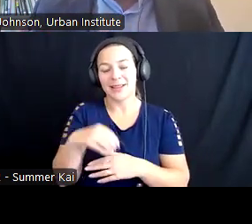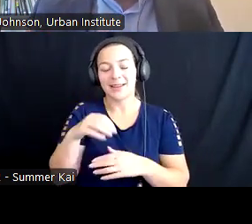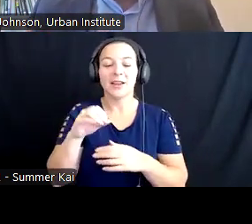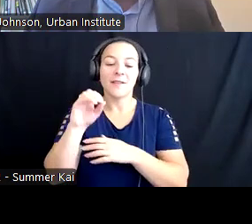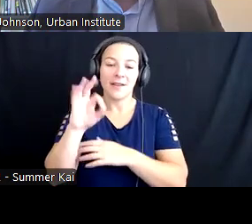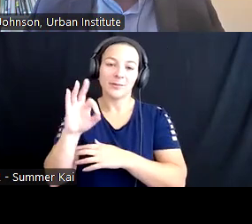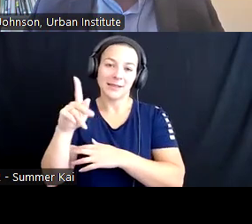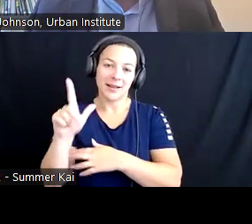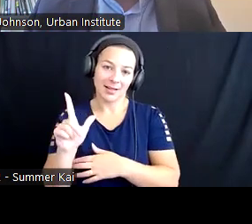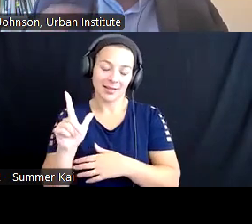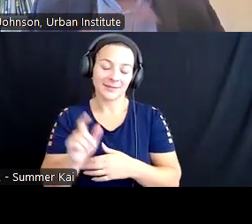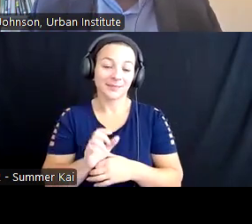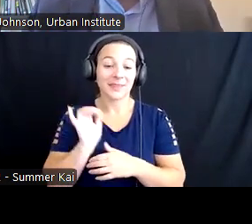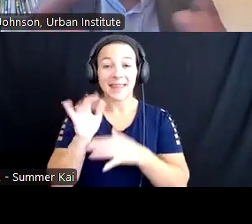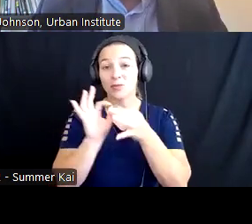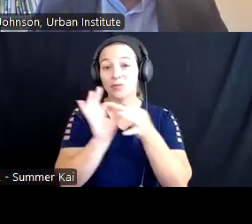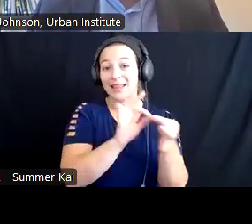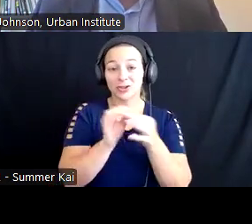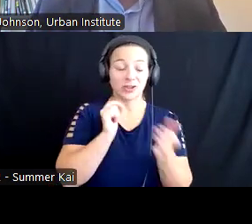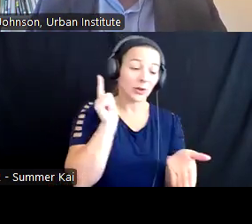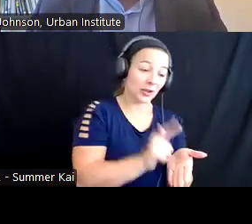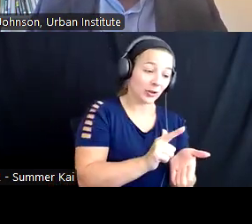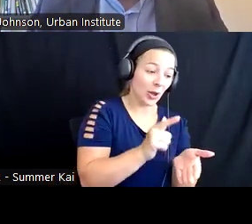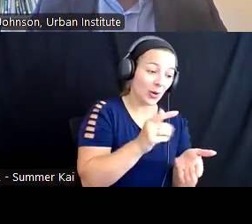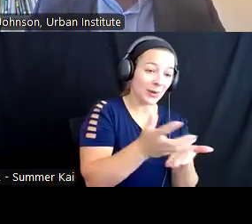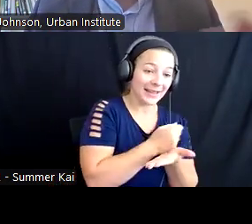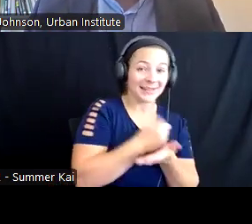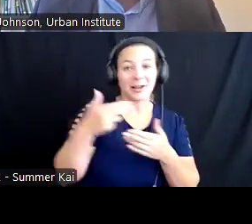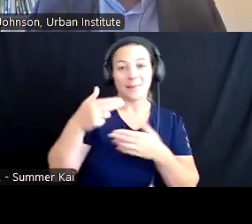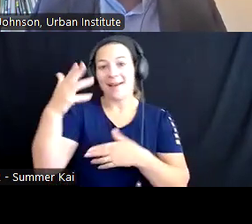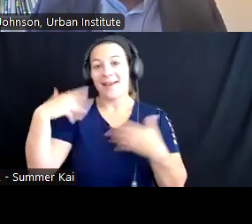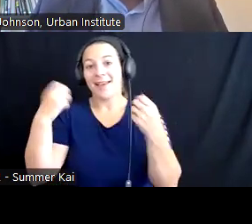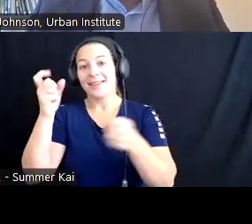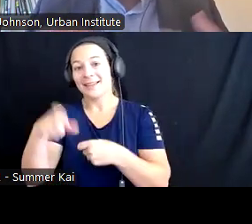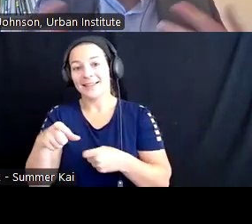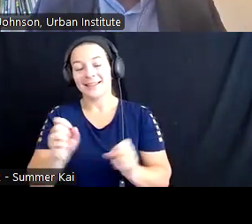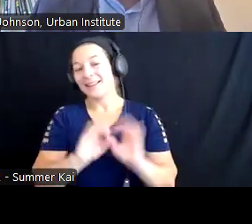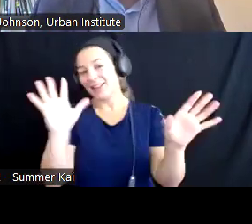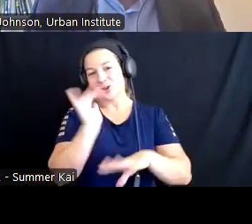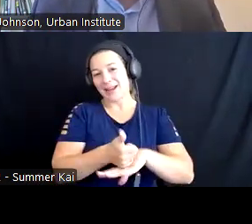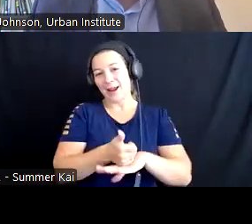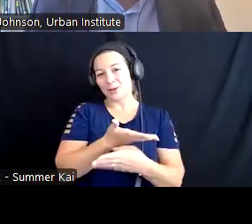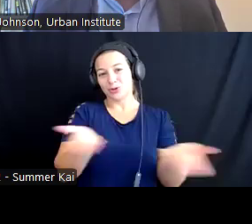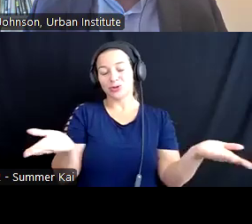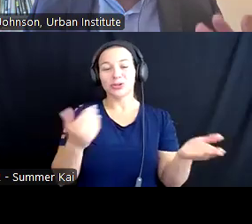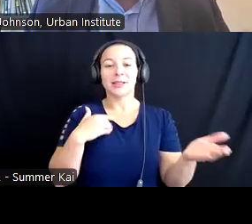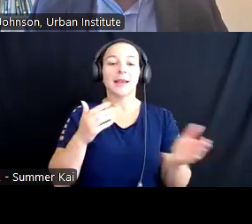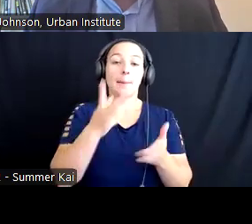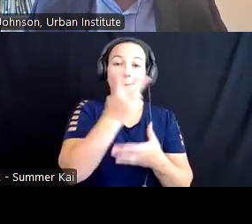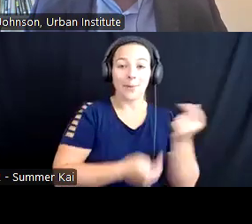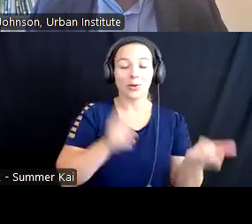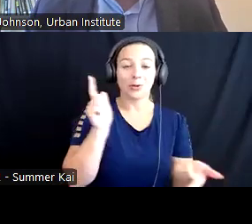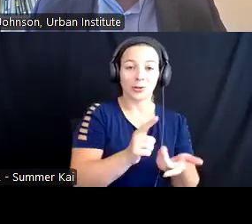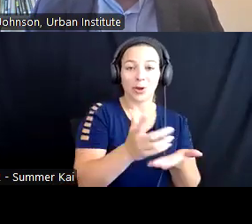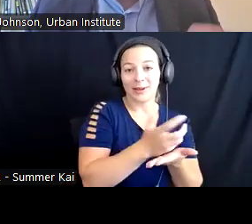income, that relationship between low income and high health needs is well established, reflecting both that low income people have less access